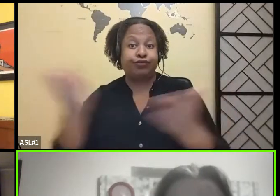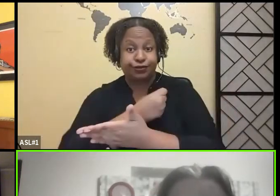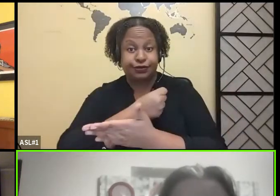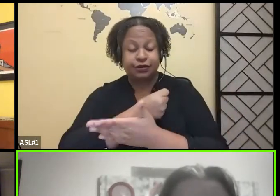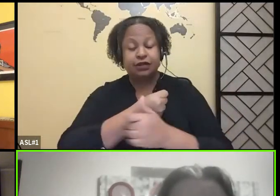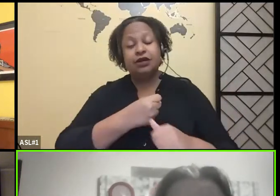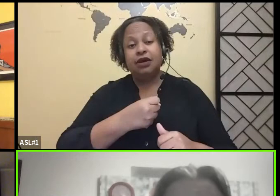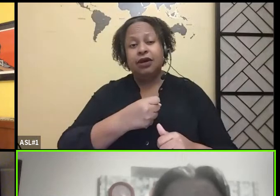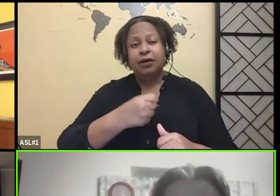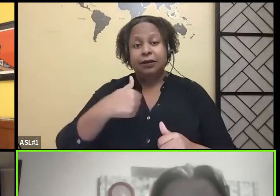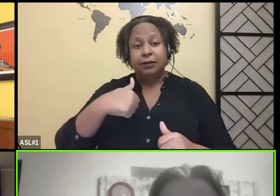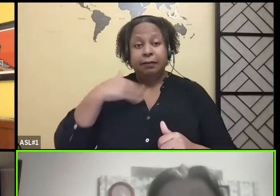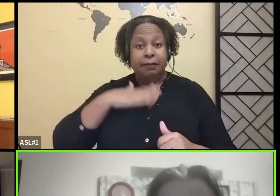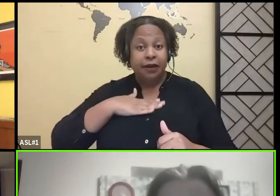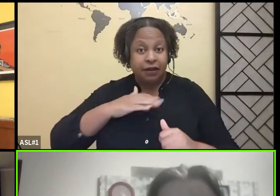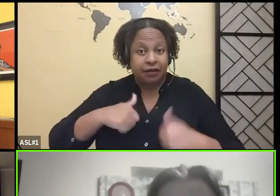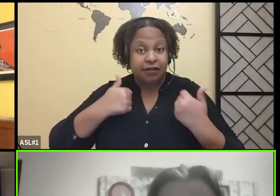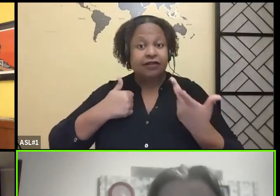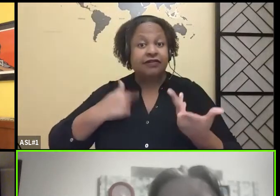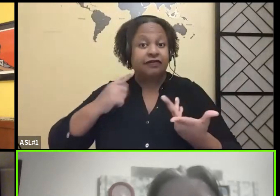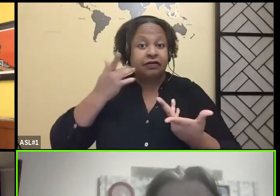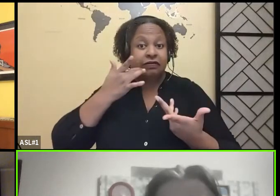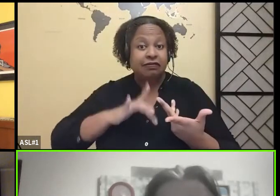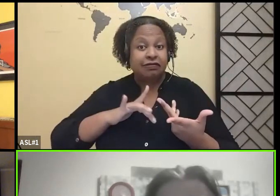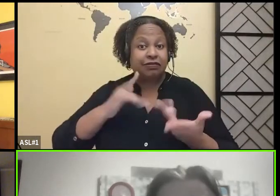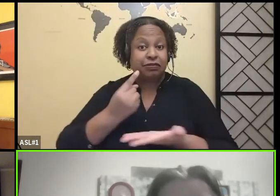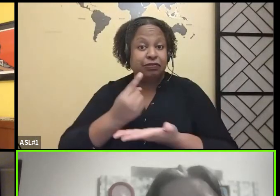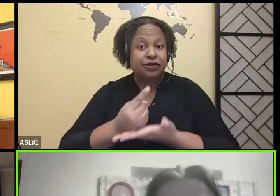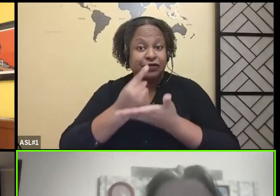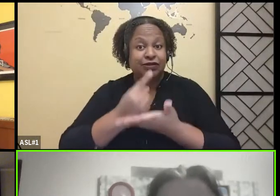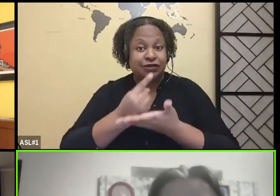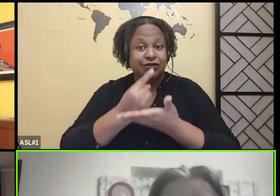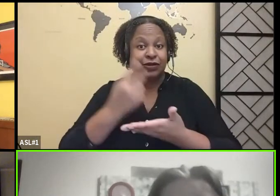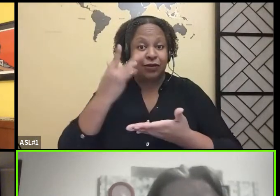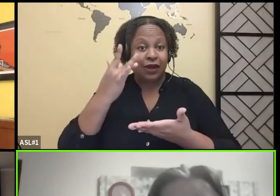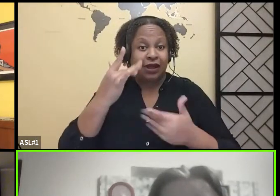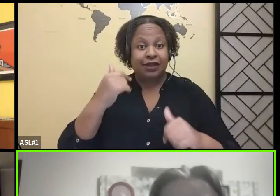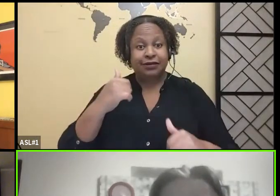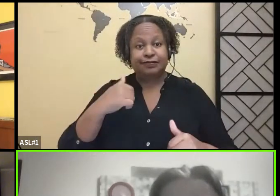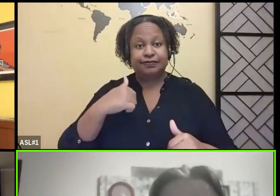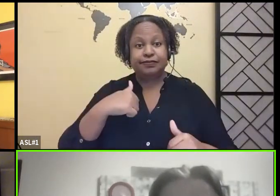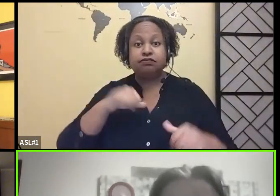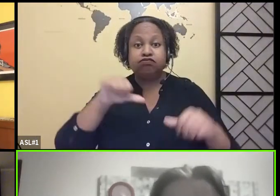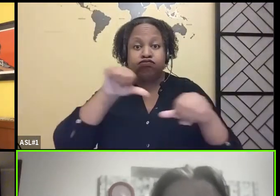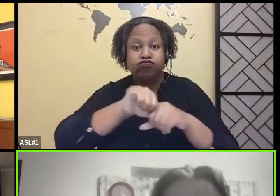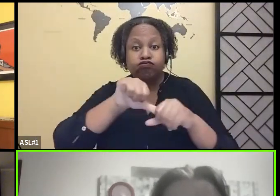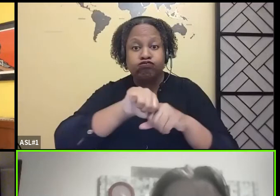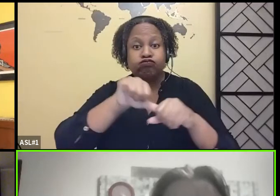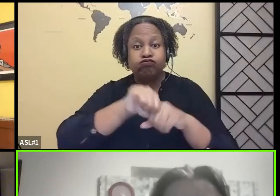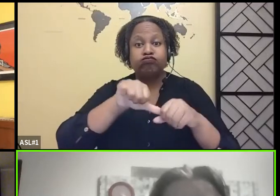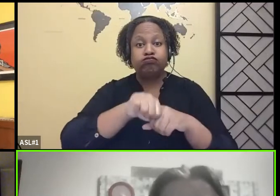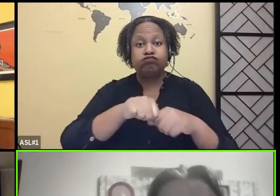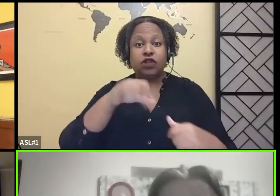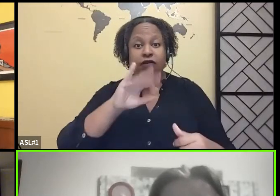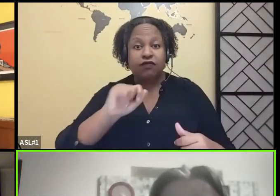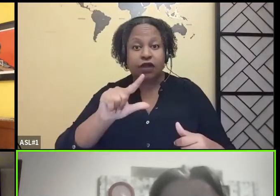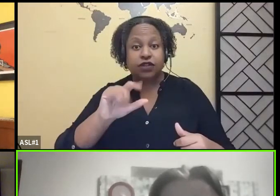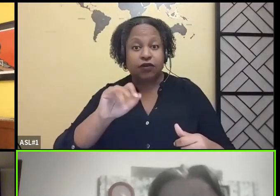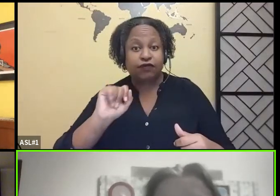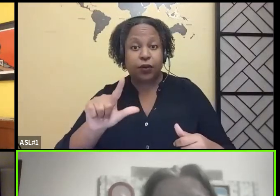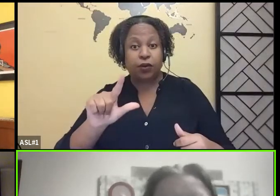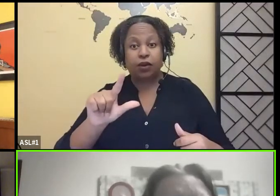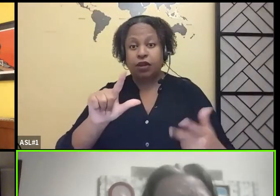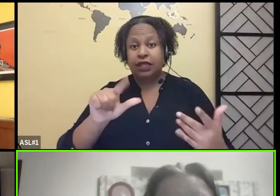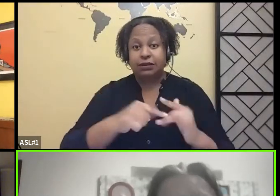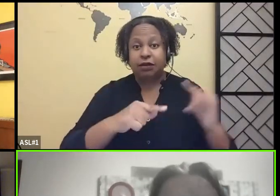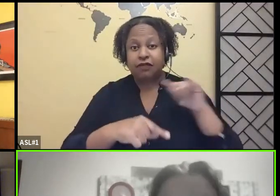had a lot of privilege in my life of fossil fuels. I've flown around probably as much as you, Ruthie. I flew everywhere.